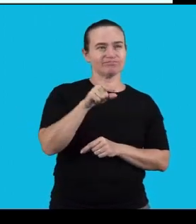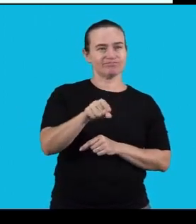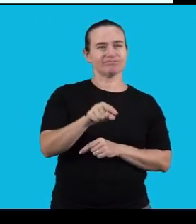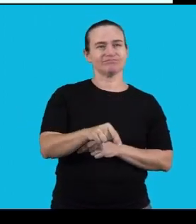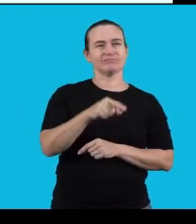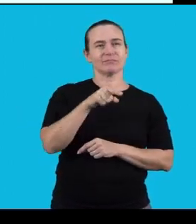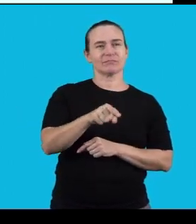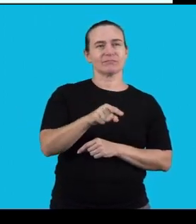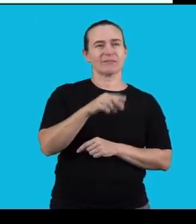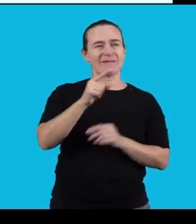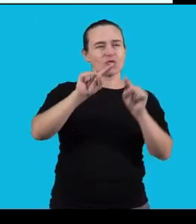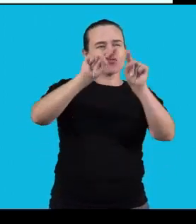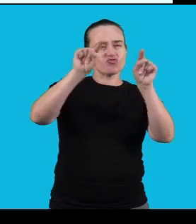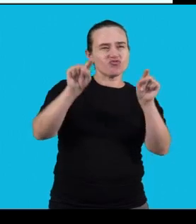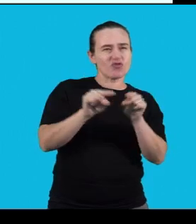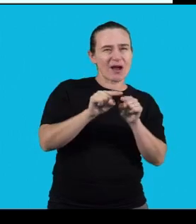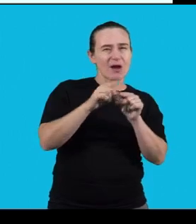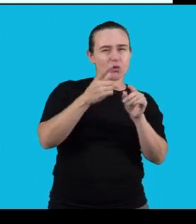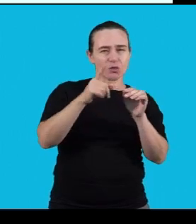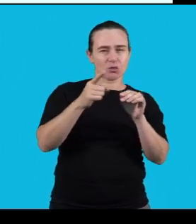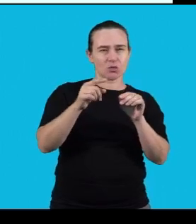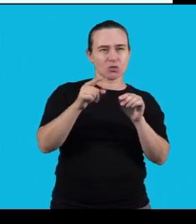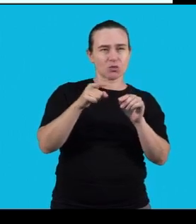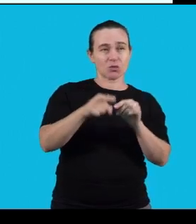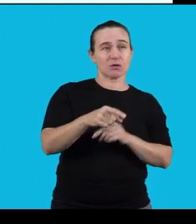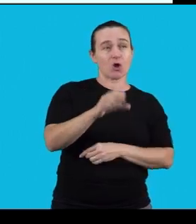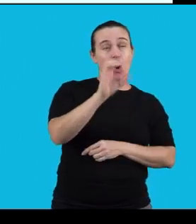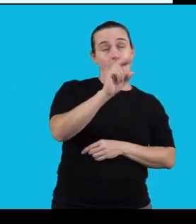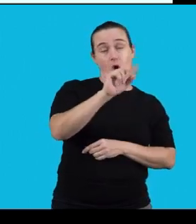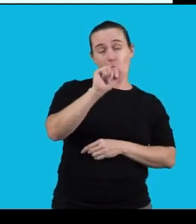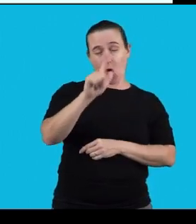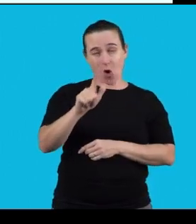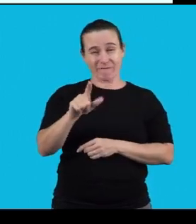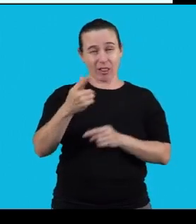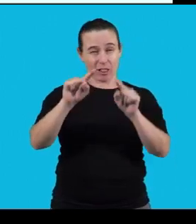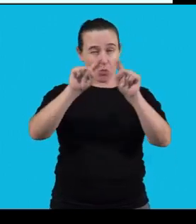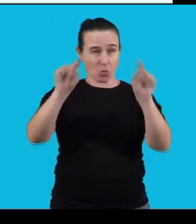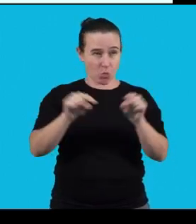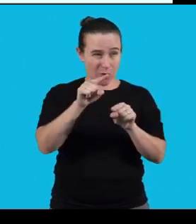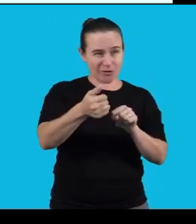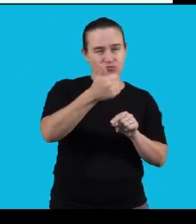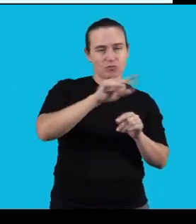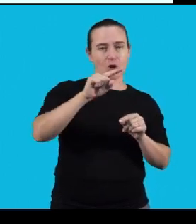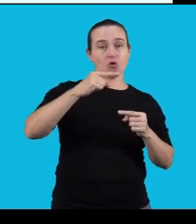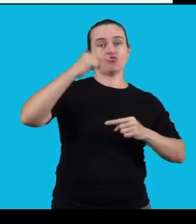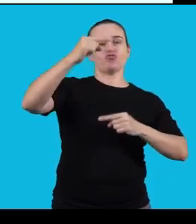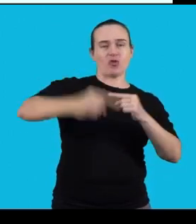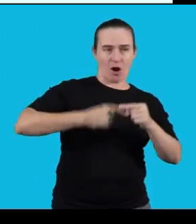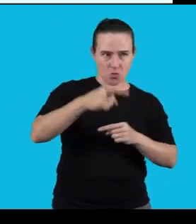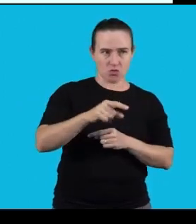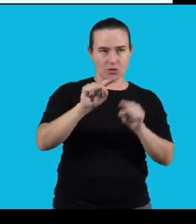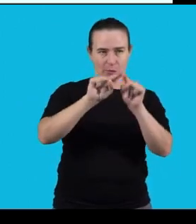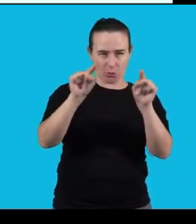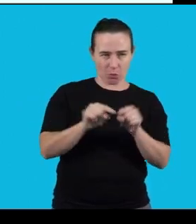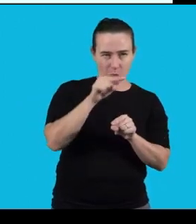is the round window. We've got, this is the oval window. Then we've got the round window. And there